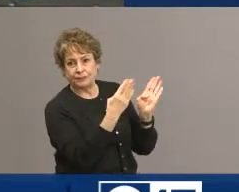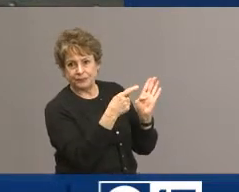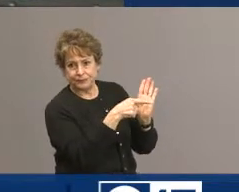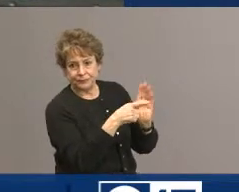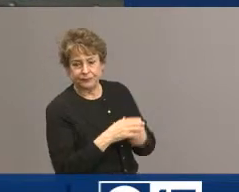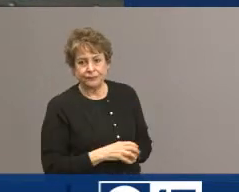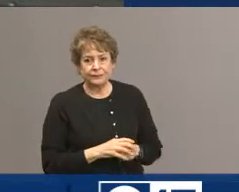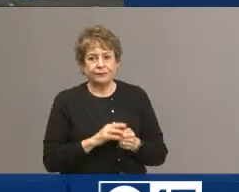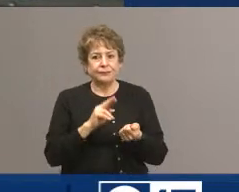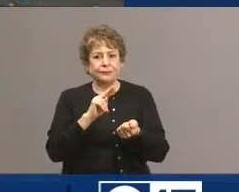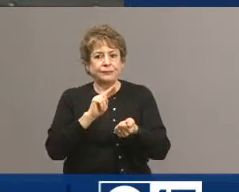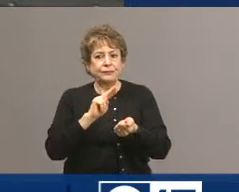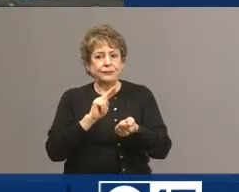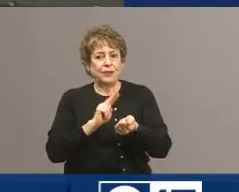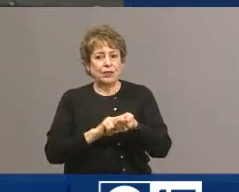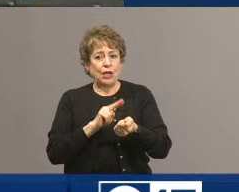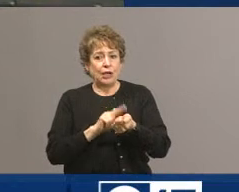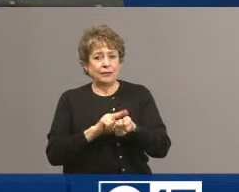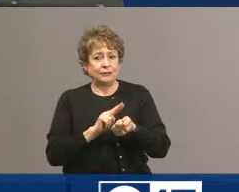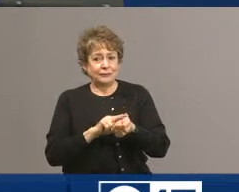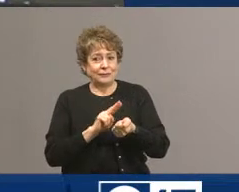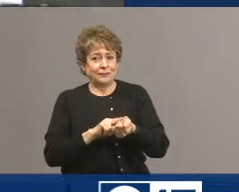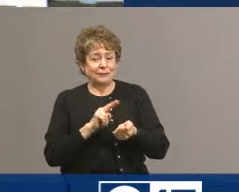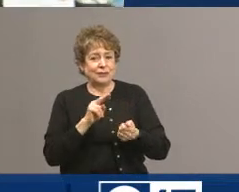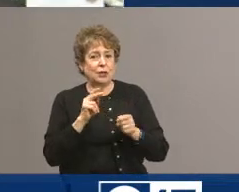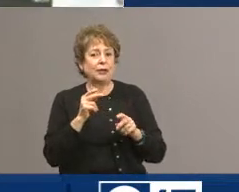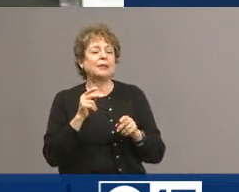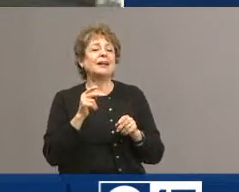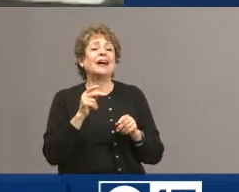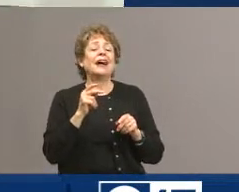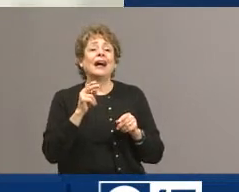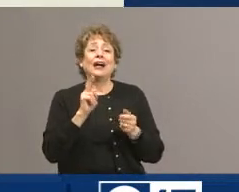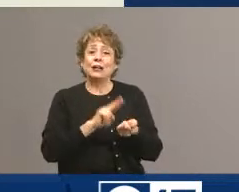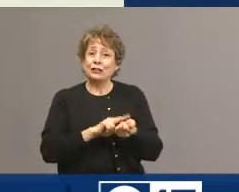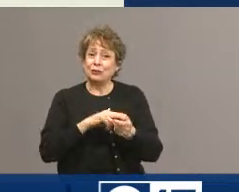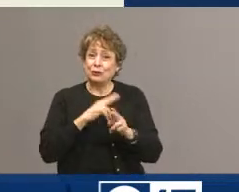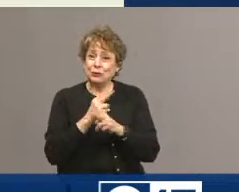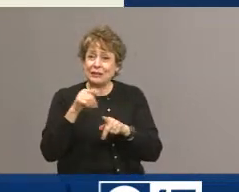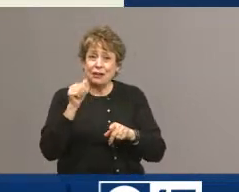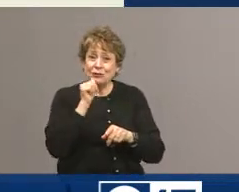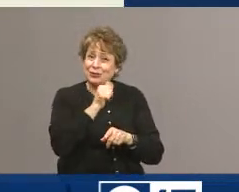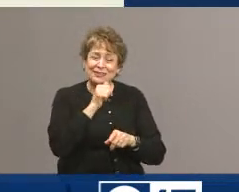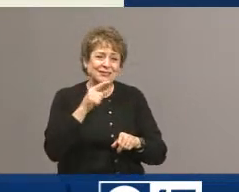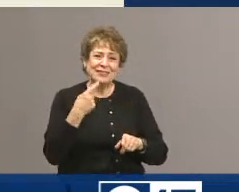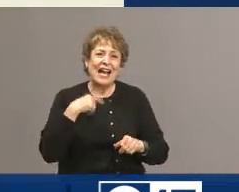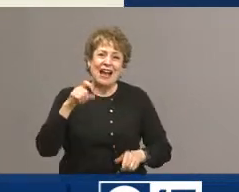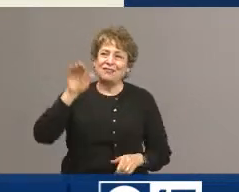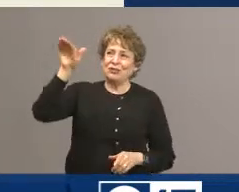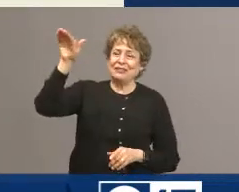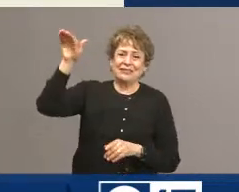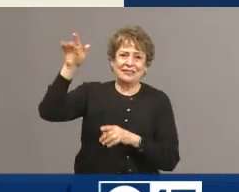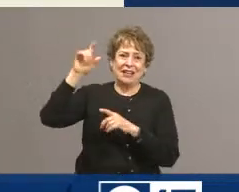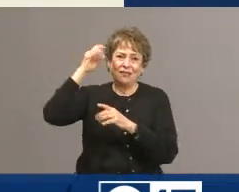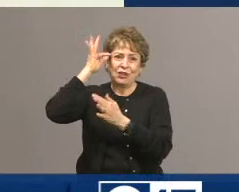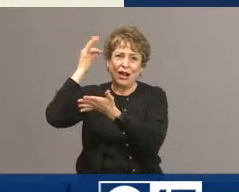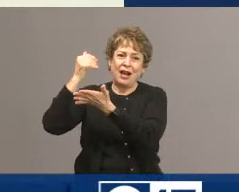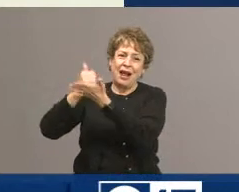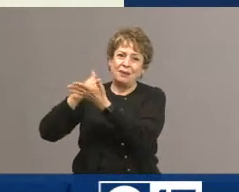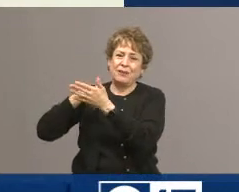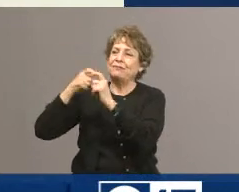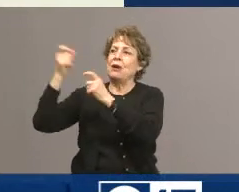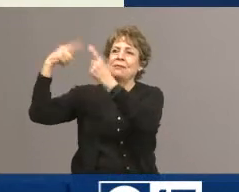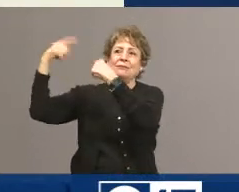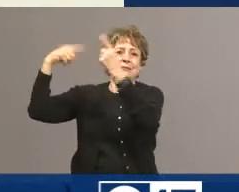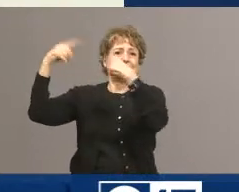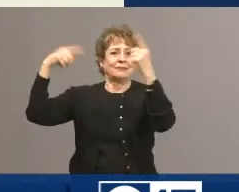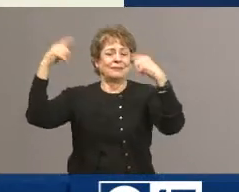Hi, Governor. Hi, Jeremy. I was wondering, with the delay in the start of the school year, what does that mean for teacher pay? Will that be less pay for